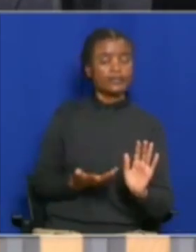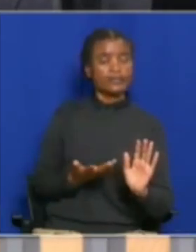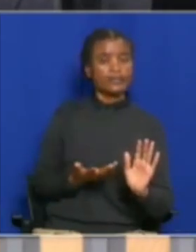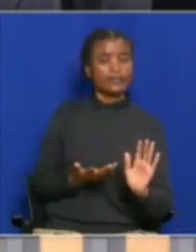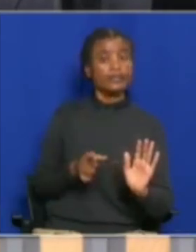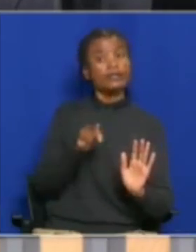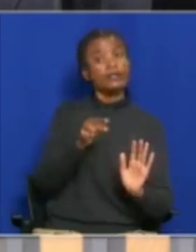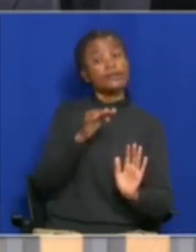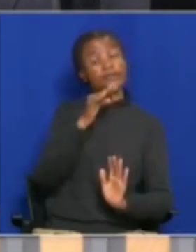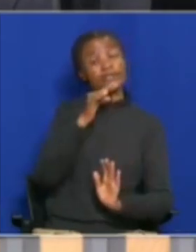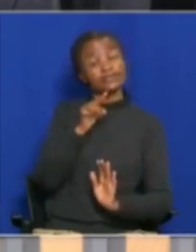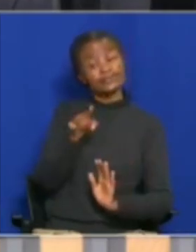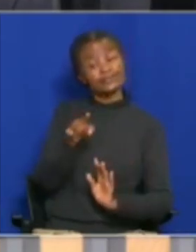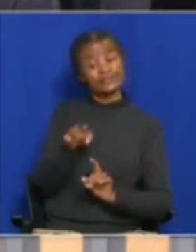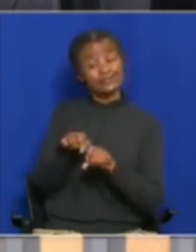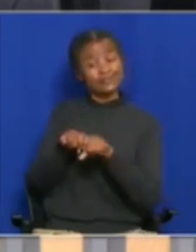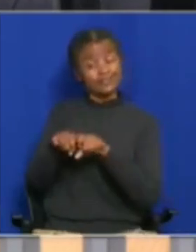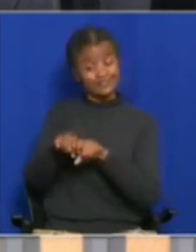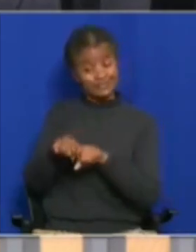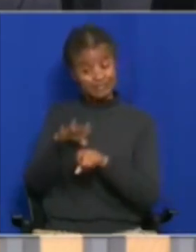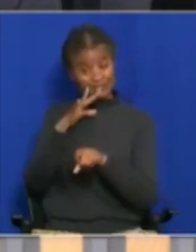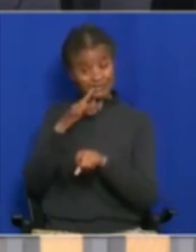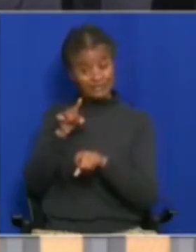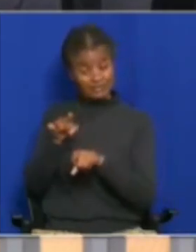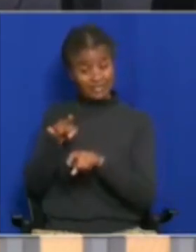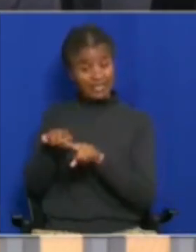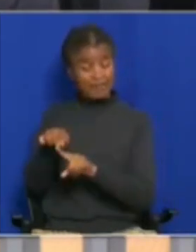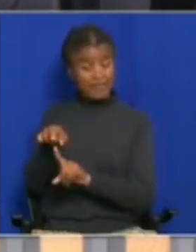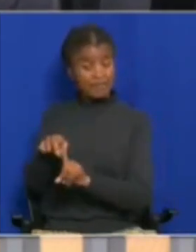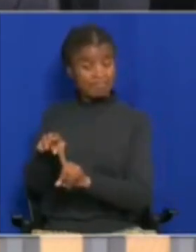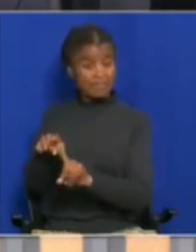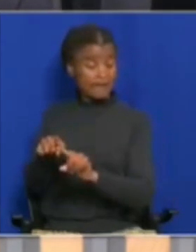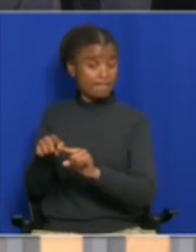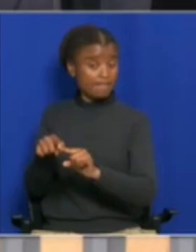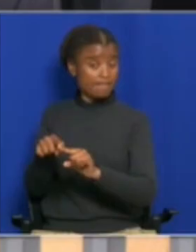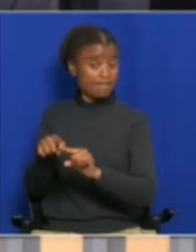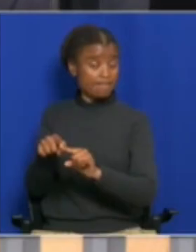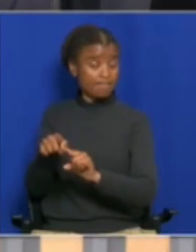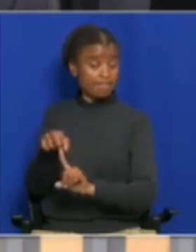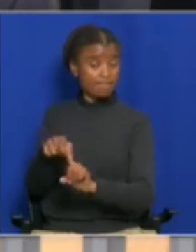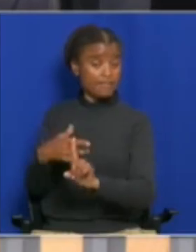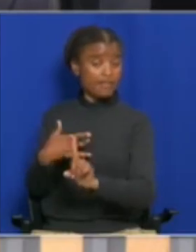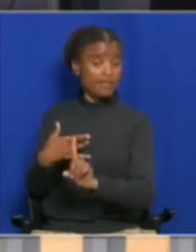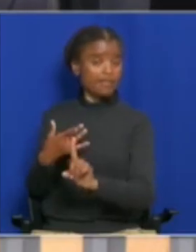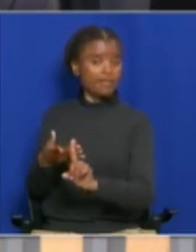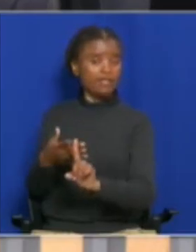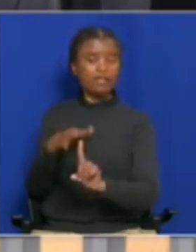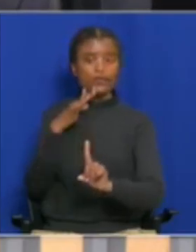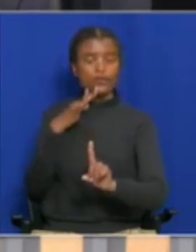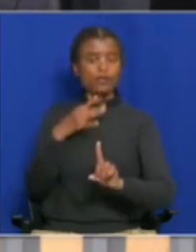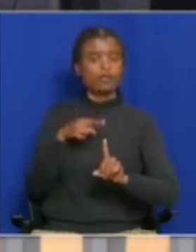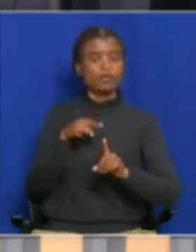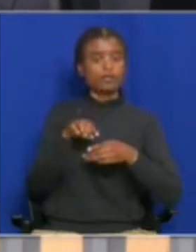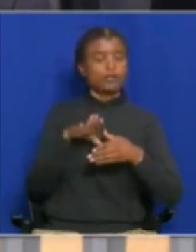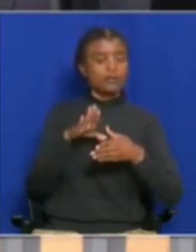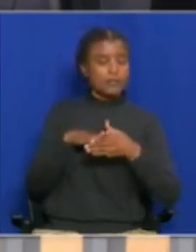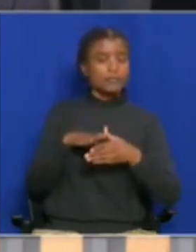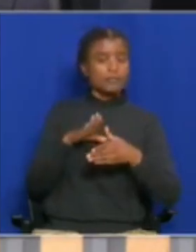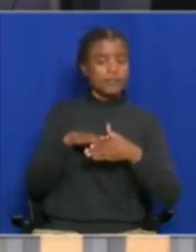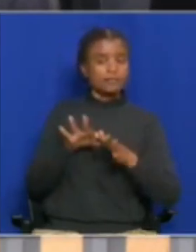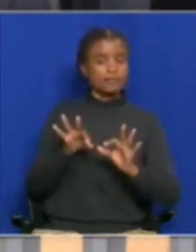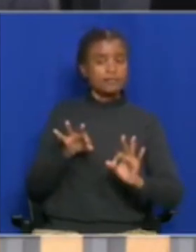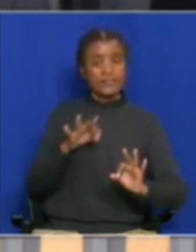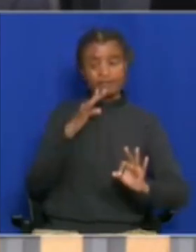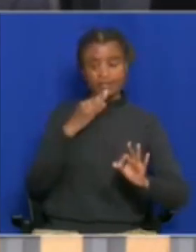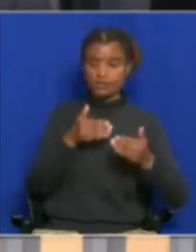subjective, even though it uses reasonable? Once you have reasonable, that leads to the objective test. You should know that.